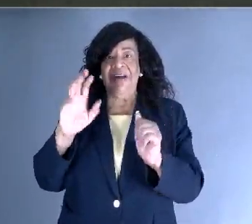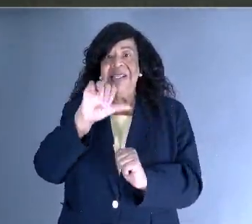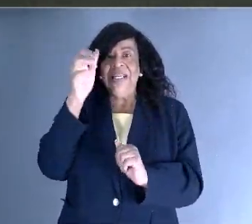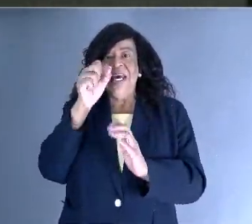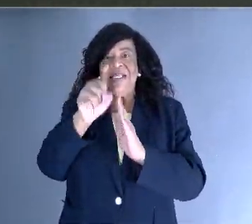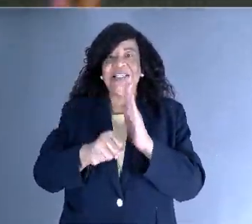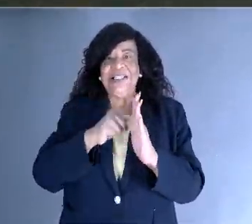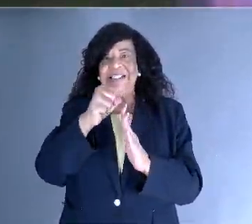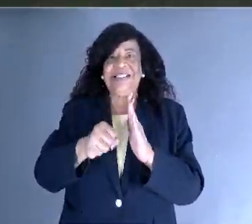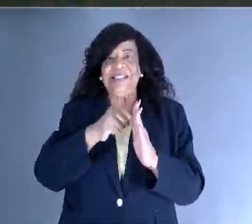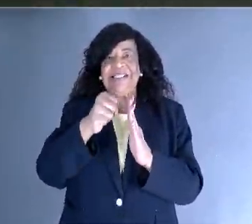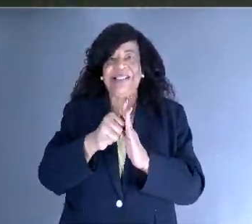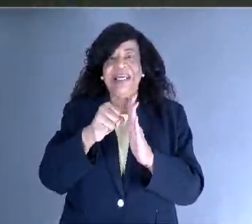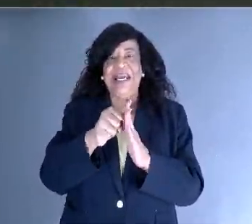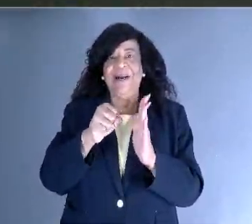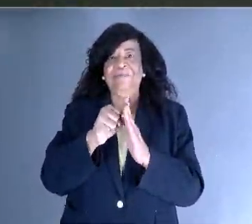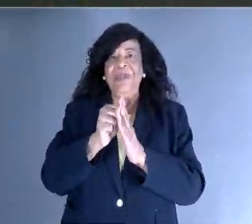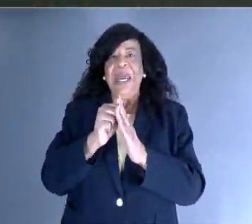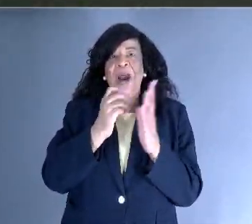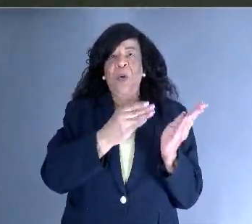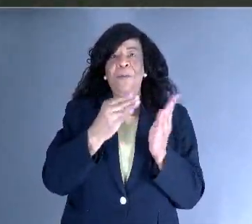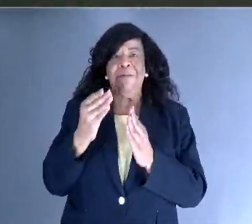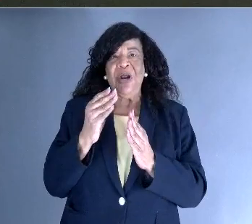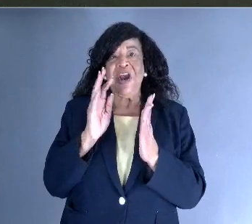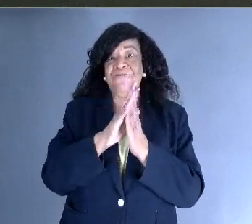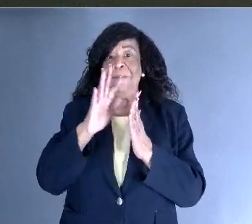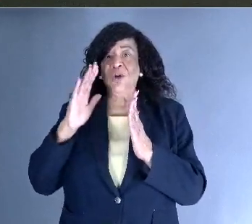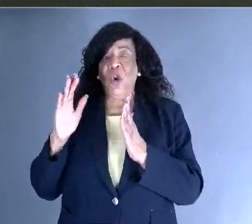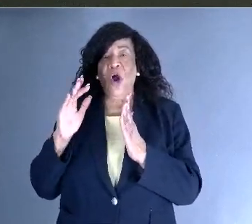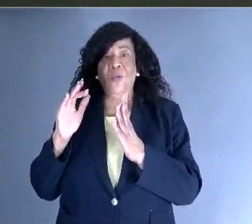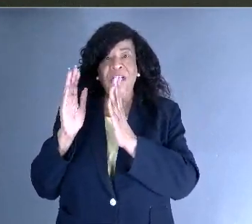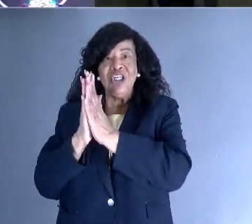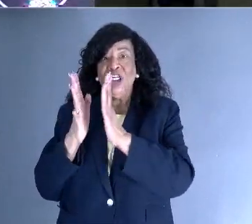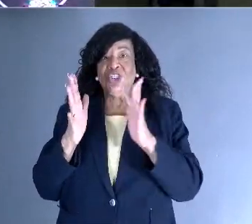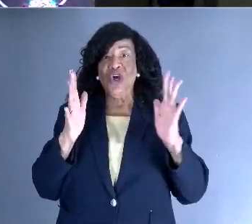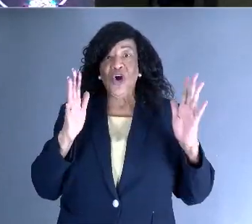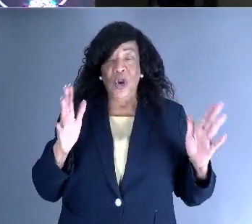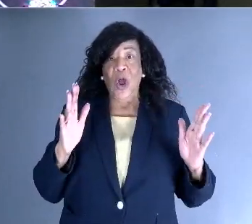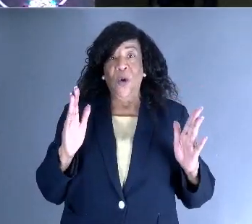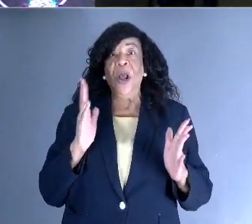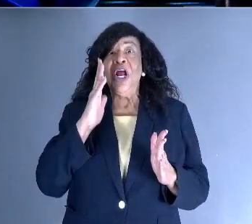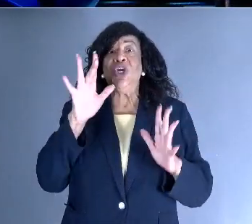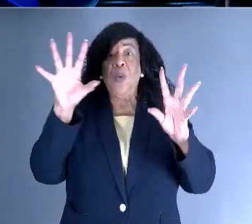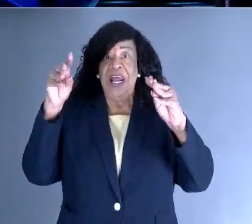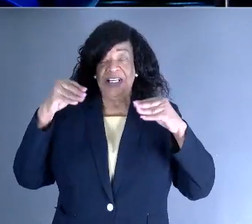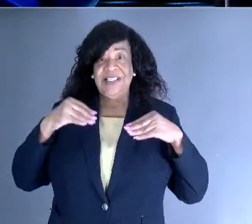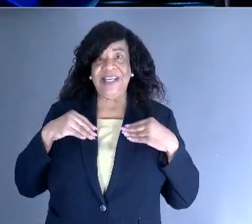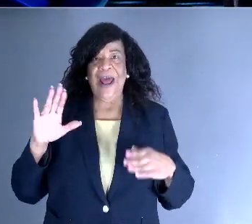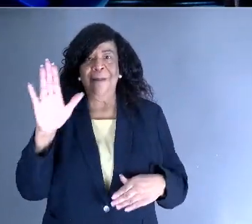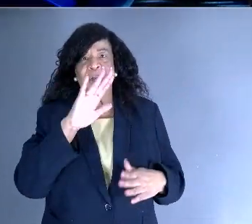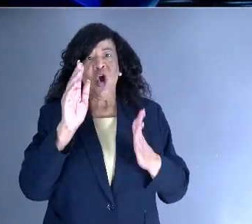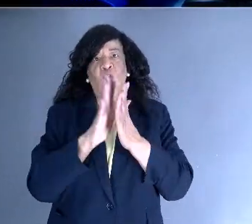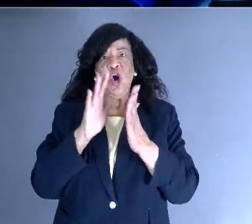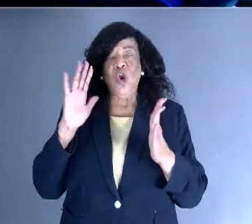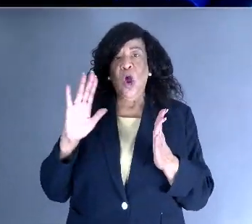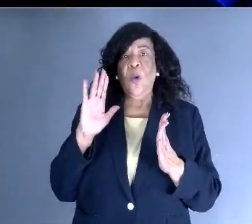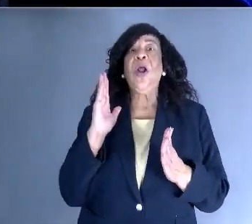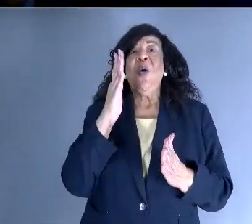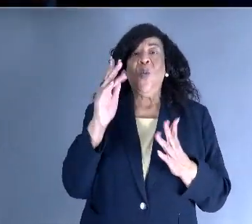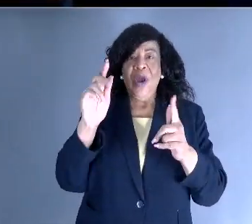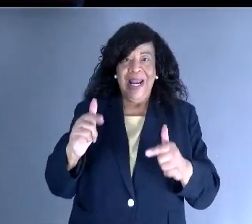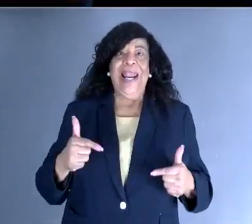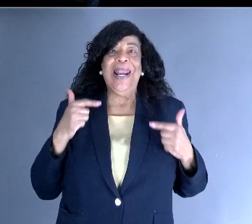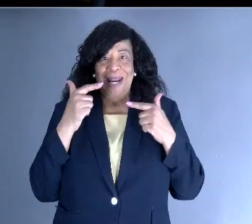if he'll take you from glory to glory this is the year that you will accept that glory and you'll walk in that glory